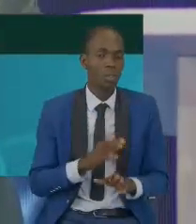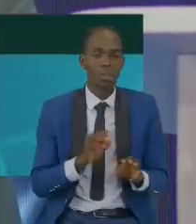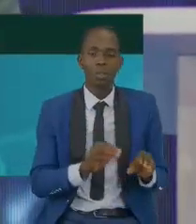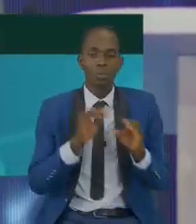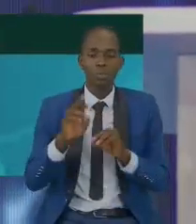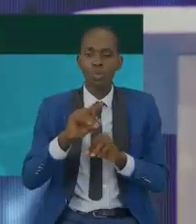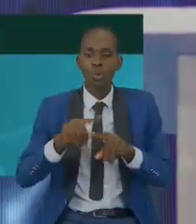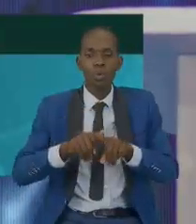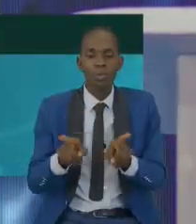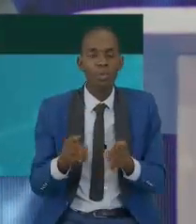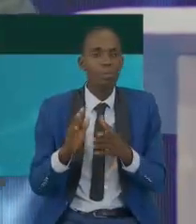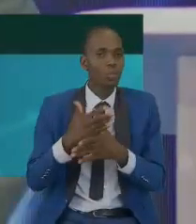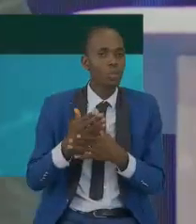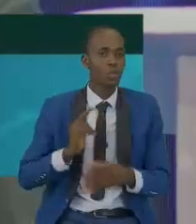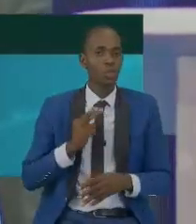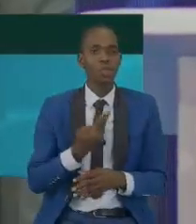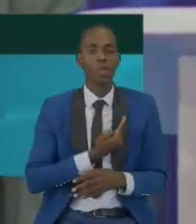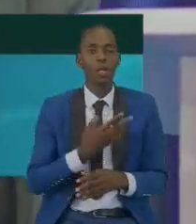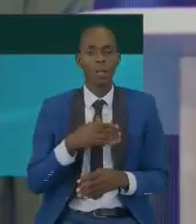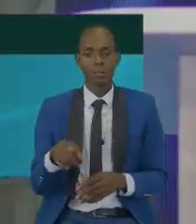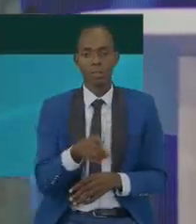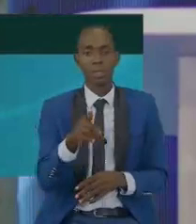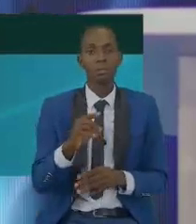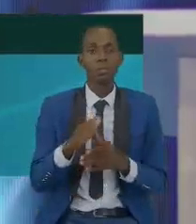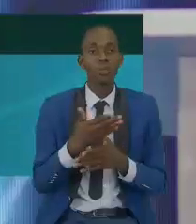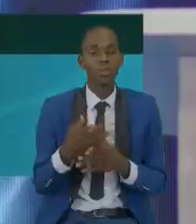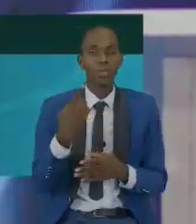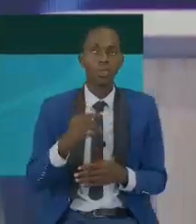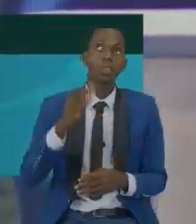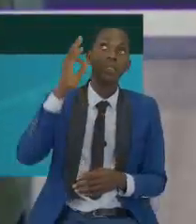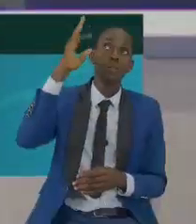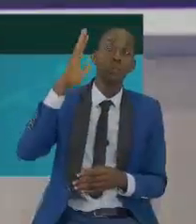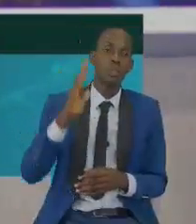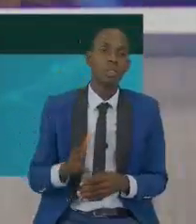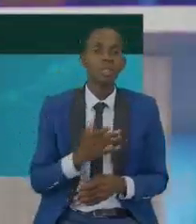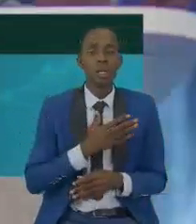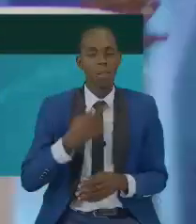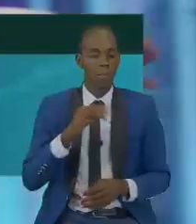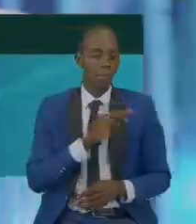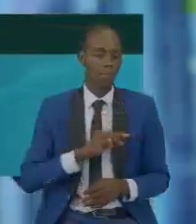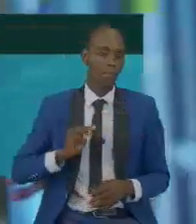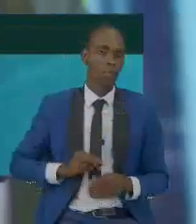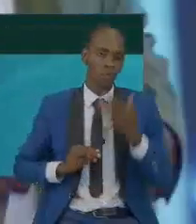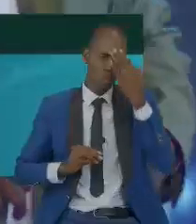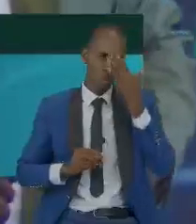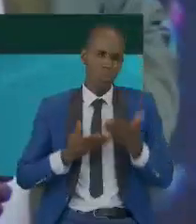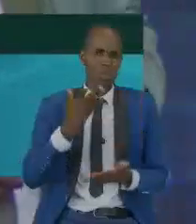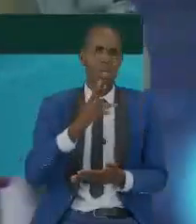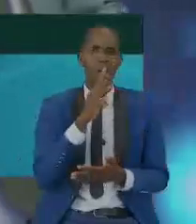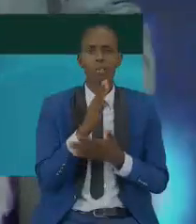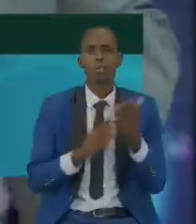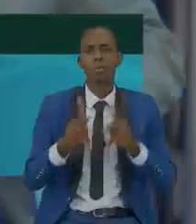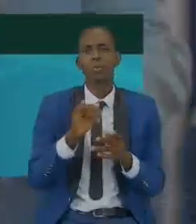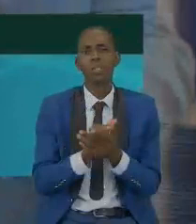and them, between the minister and the member. You know, there are people that think